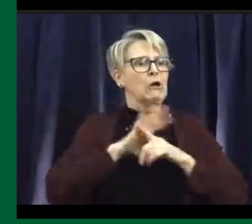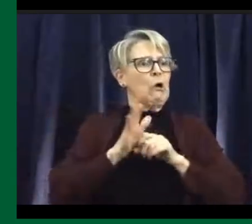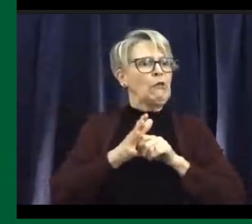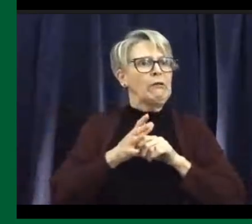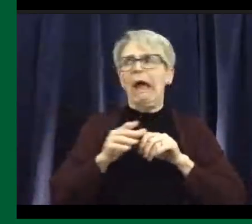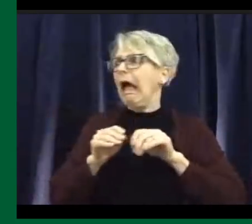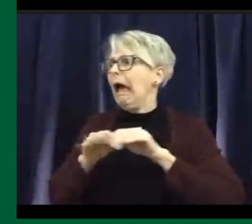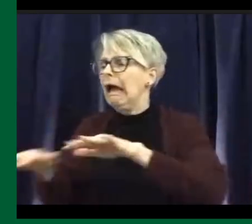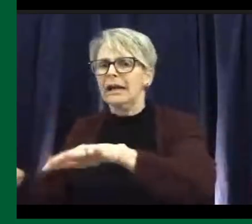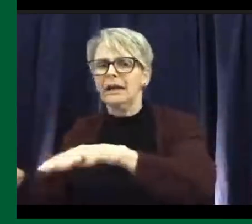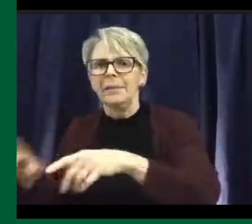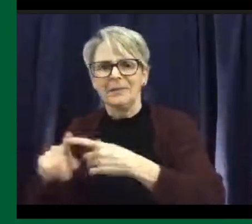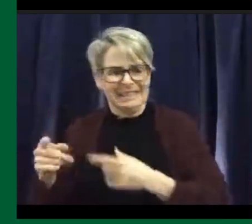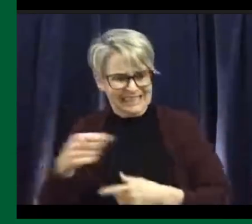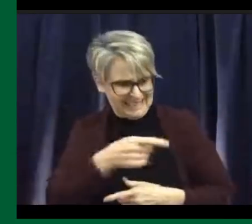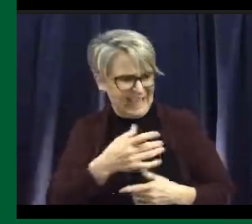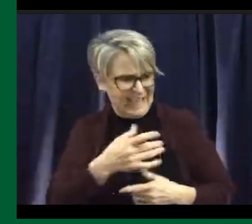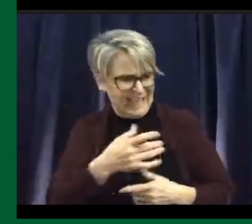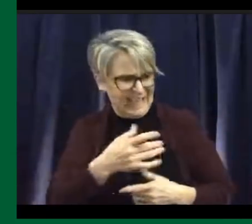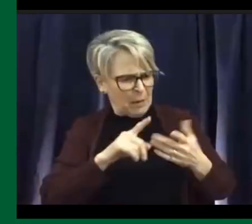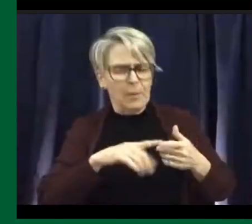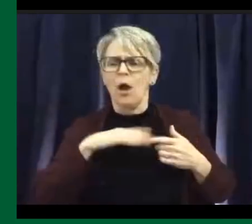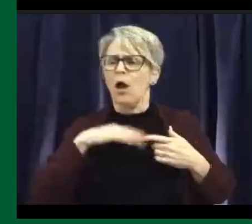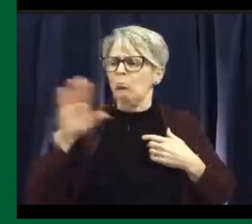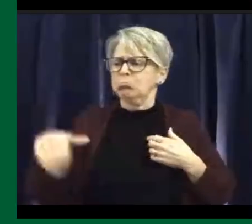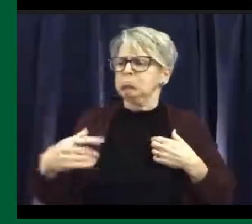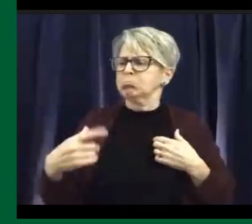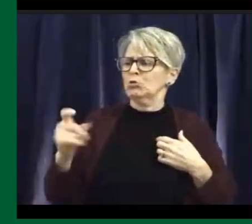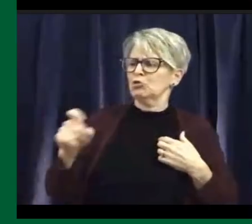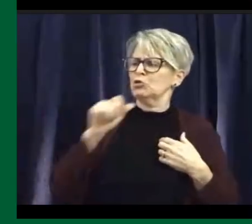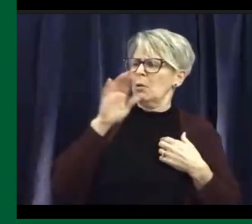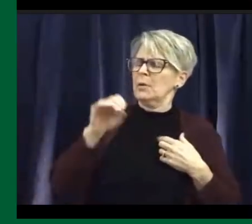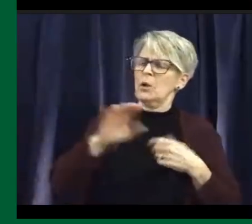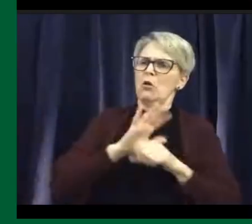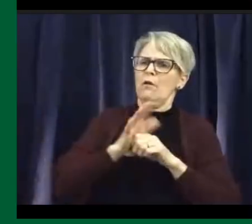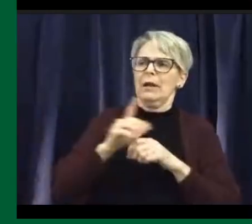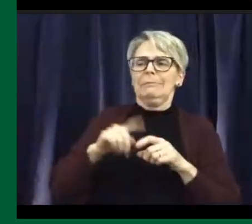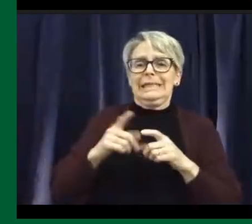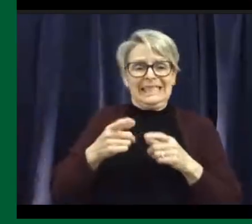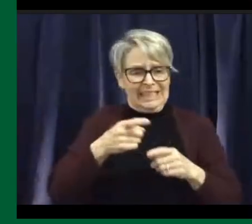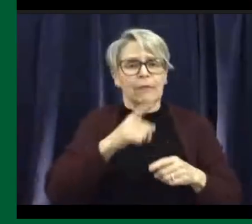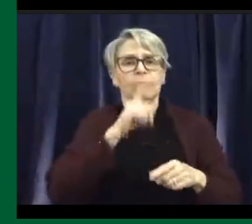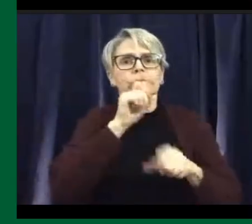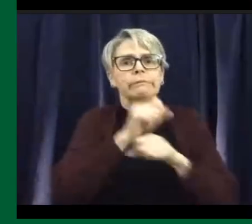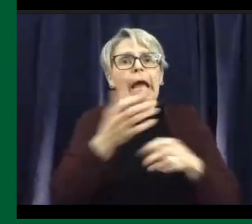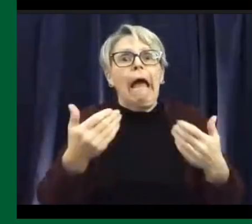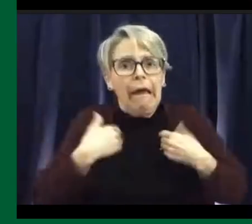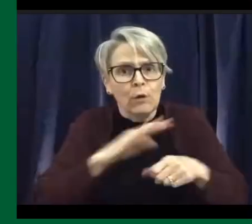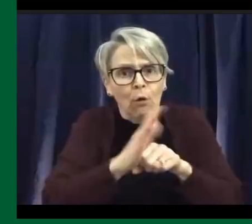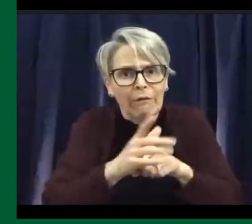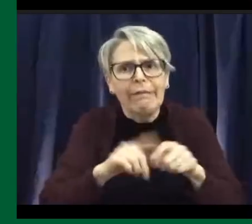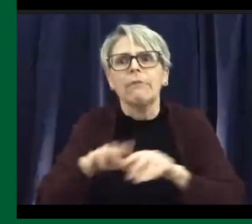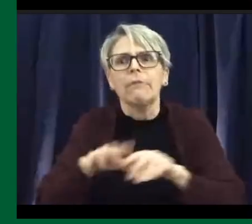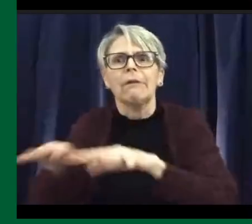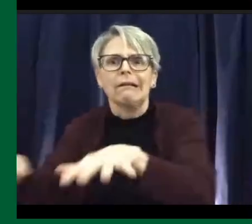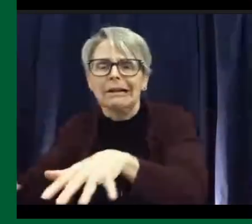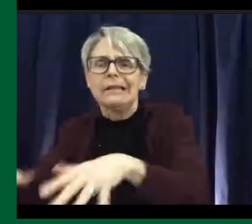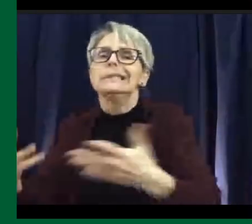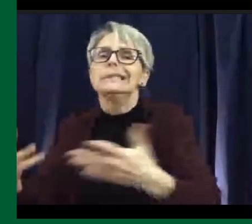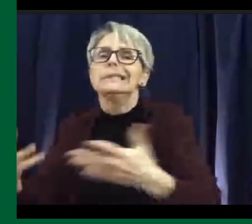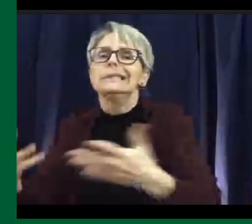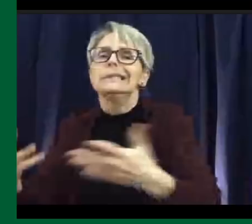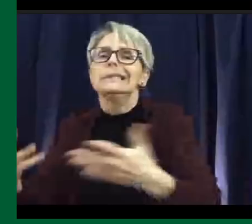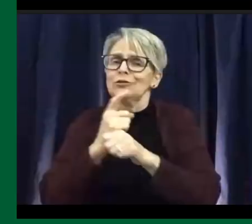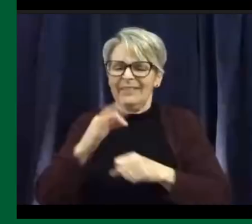they were symptomatic. So we absolutely want to keep our testing rates above a certain level, and what that exact number is, I